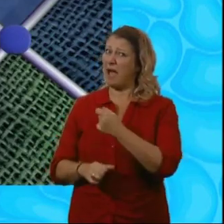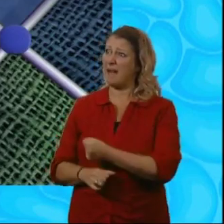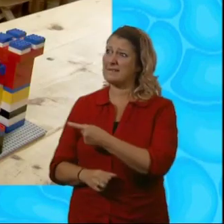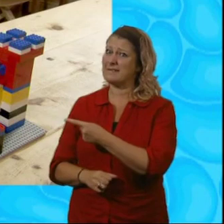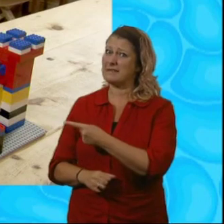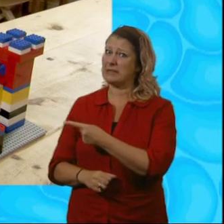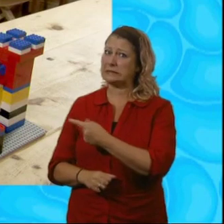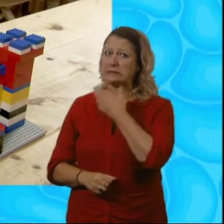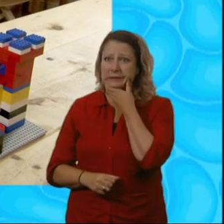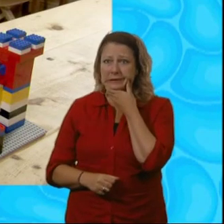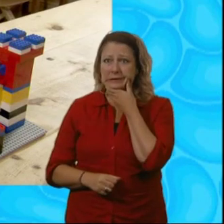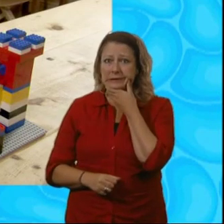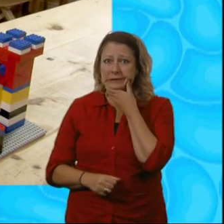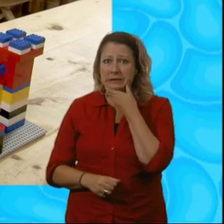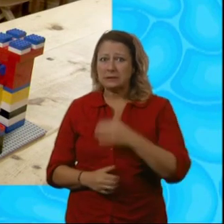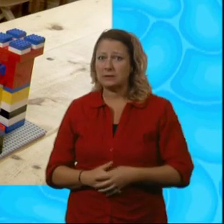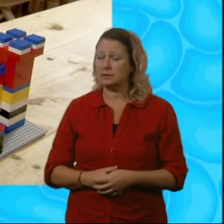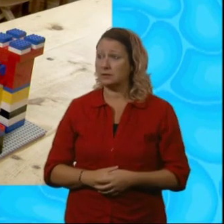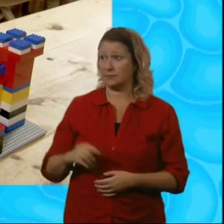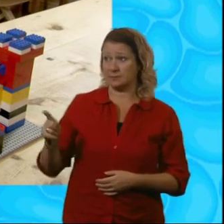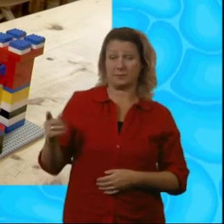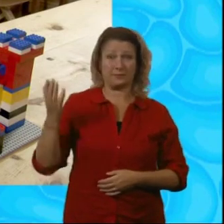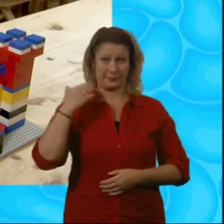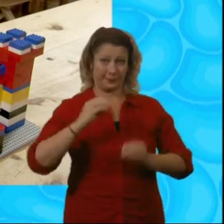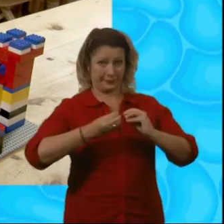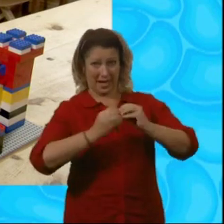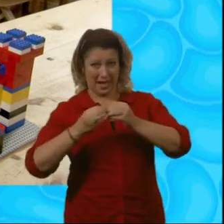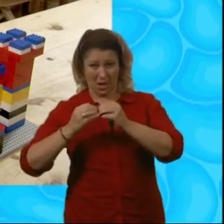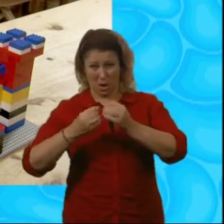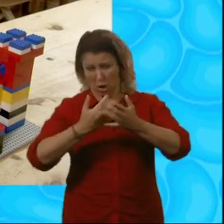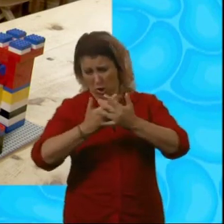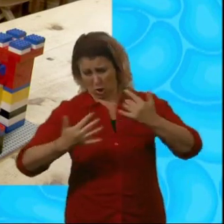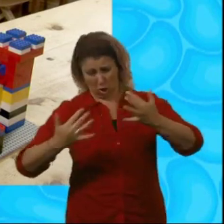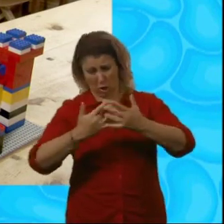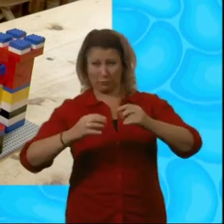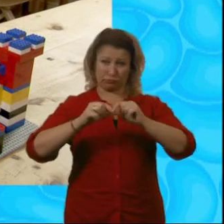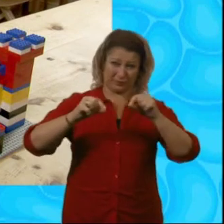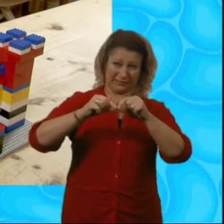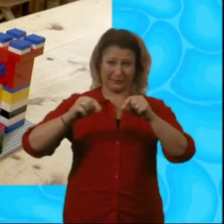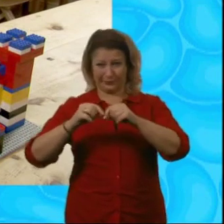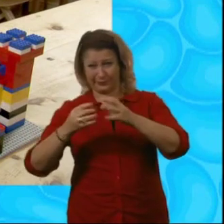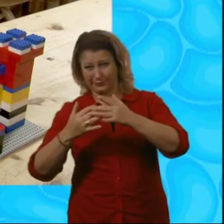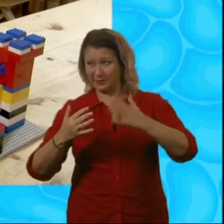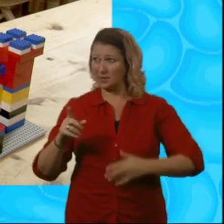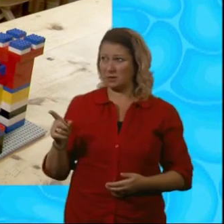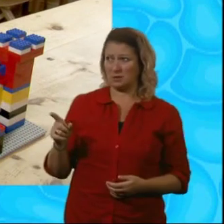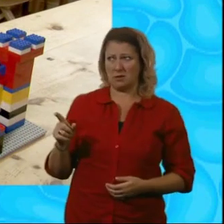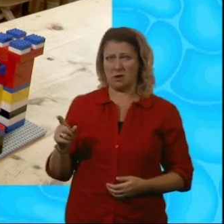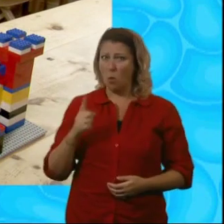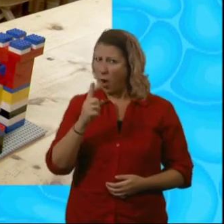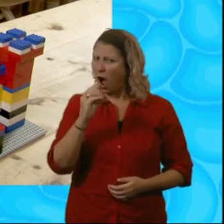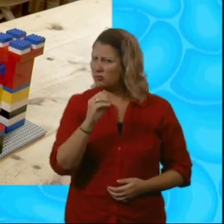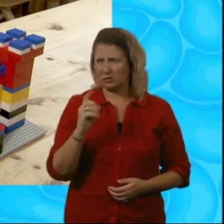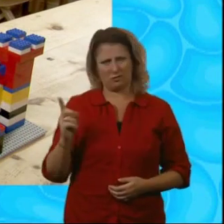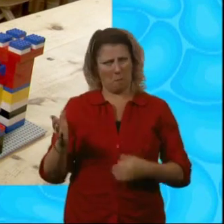problems. Oh, no. This boy had a model made from loads and loads of bricks. Looks like a lot more